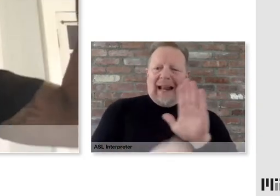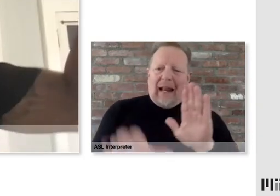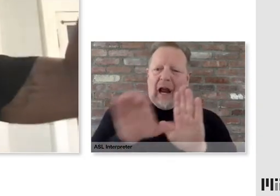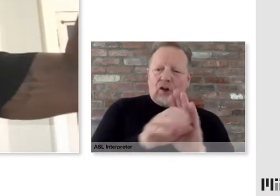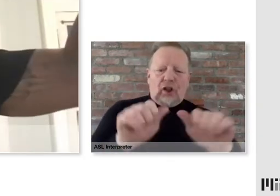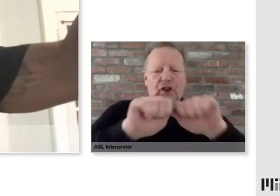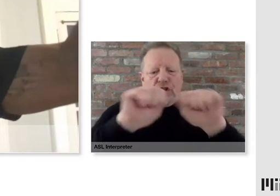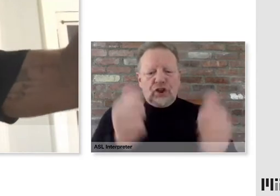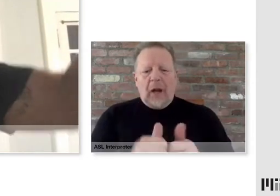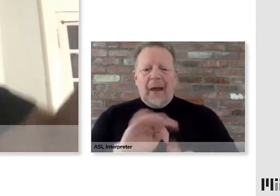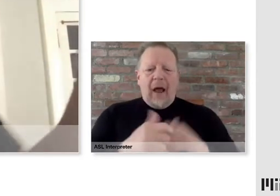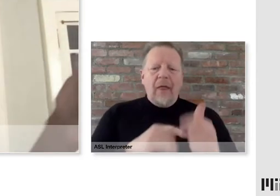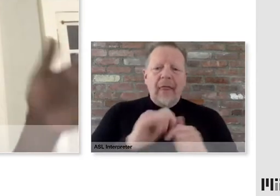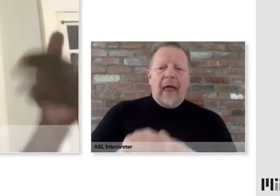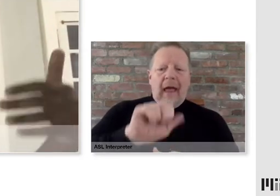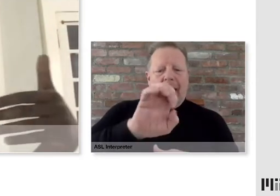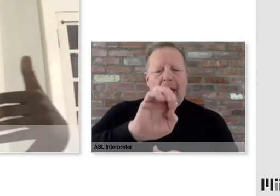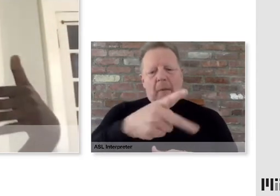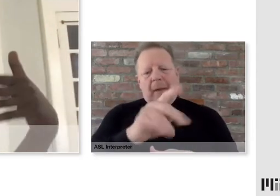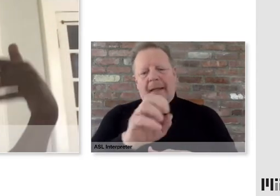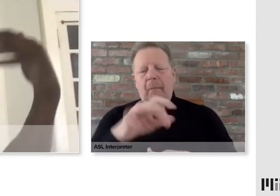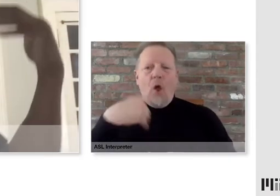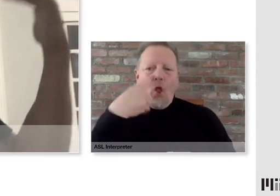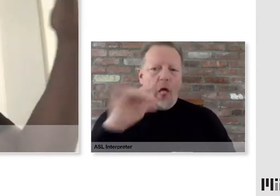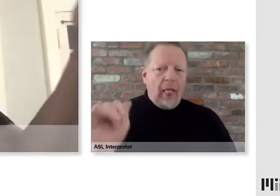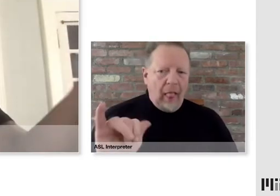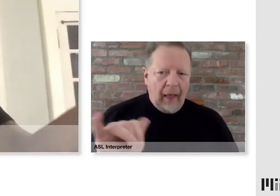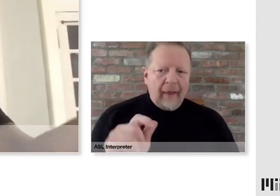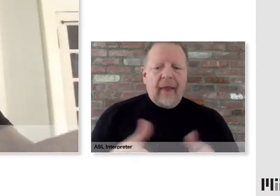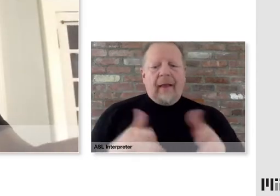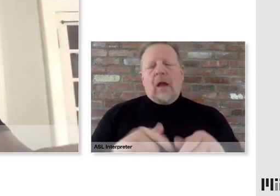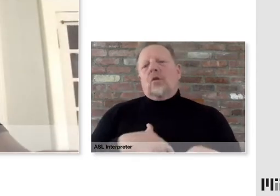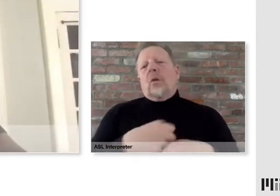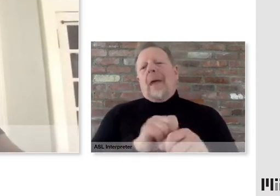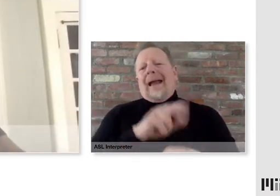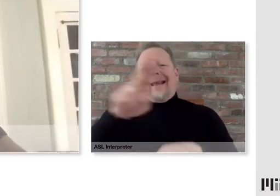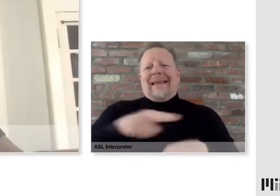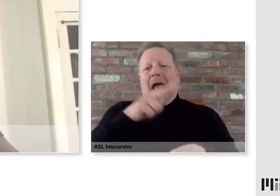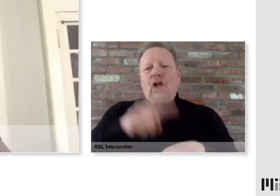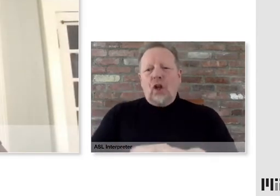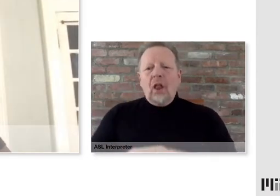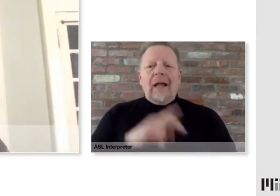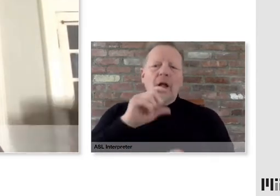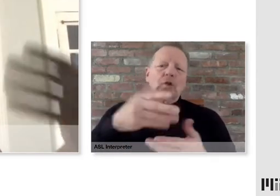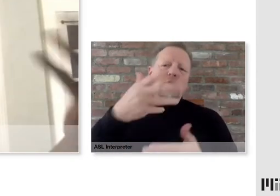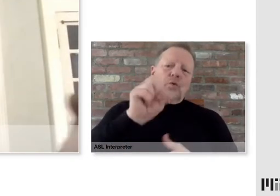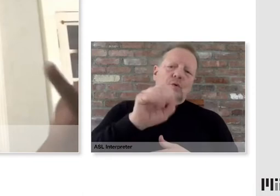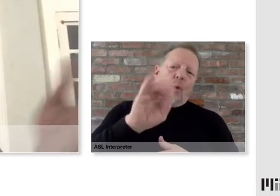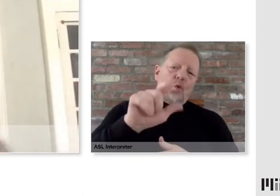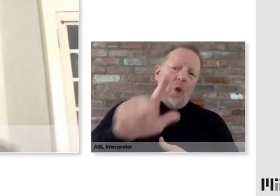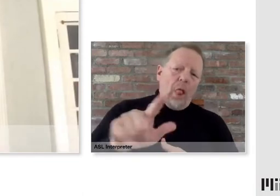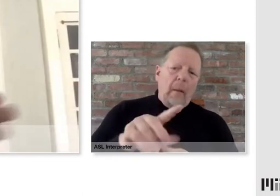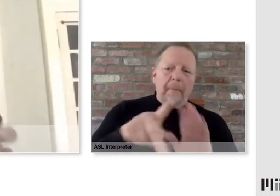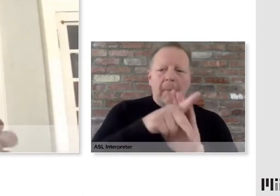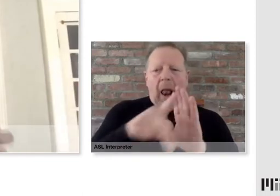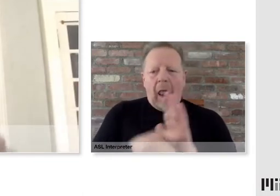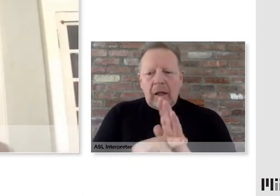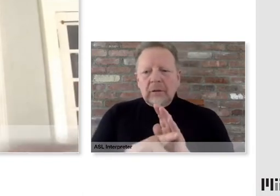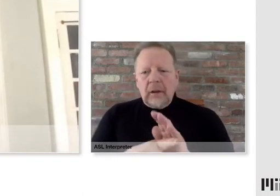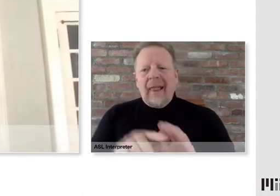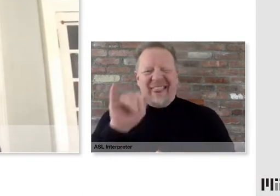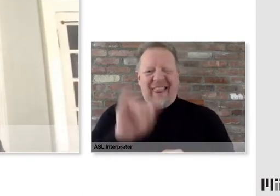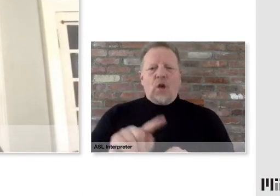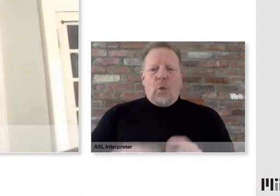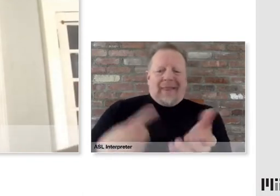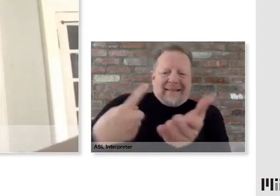the way an epidemic looks. And that allowed us to make big kind of national and social policies. Right. That's where the debate, I